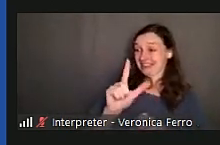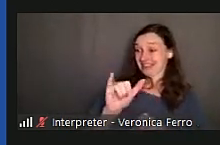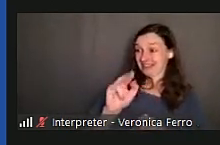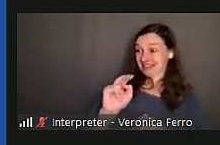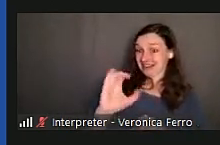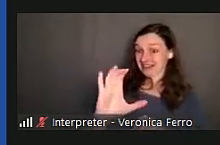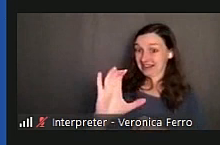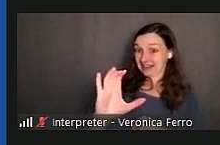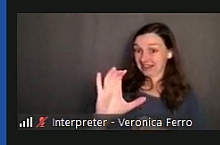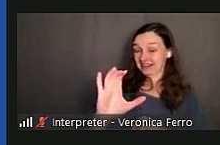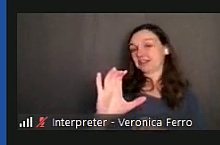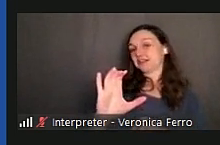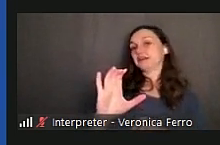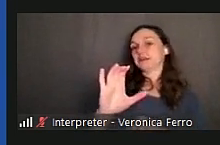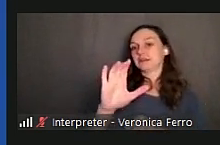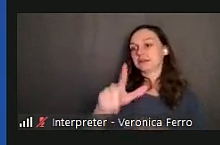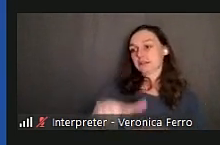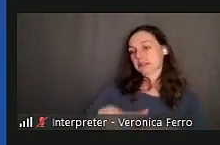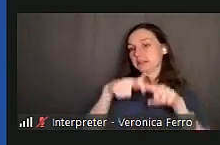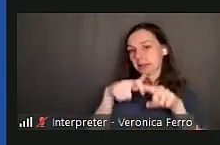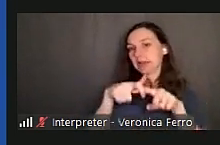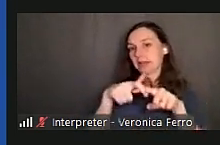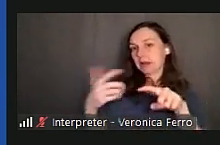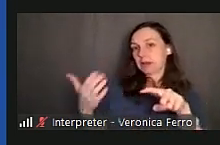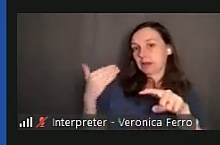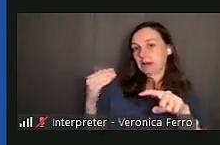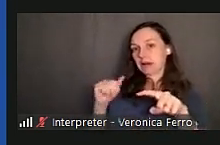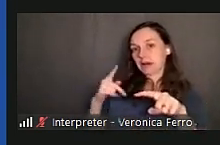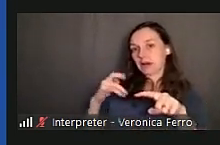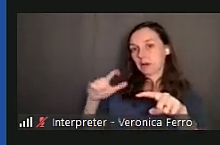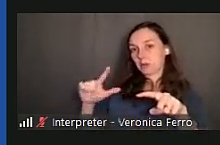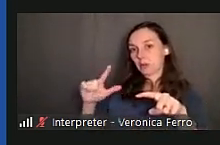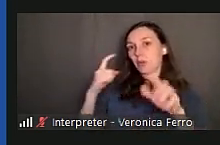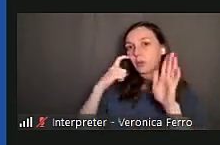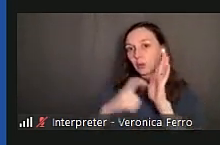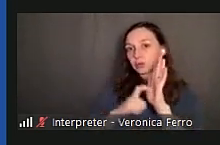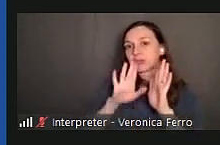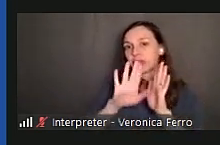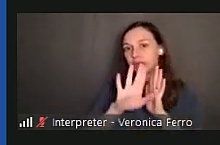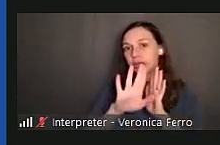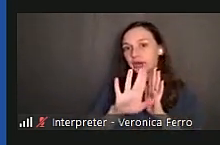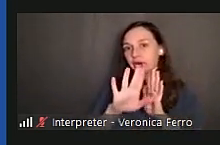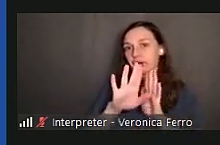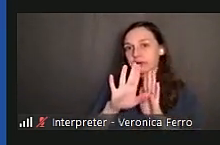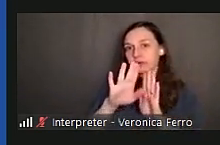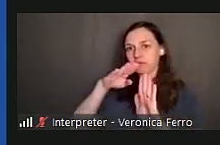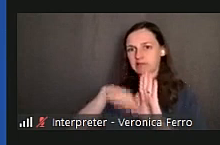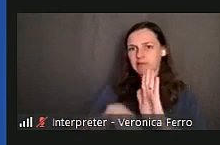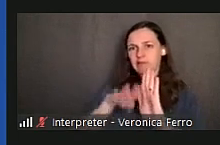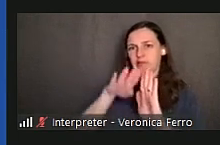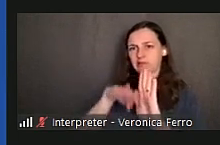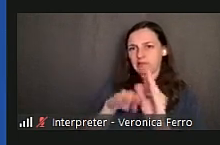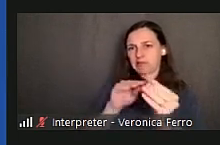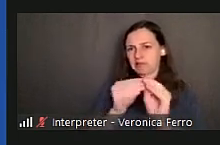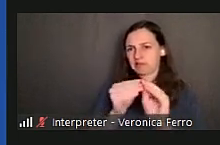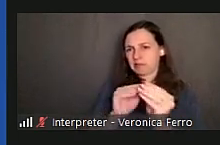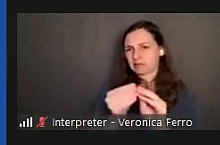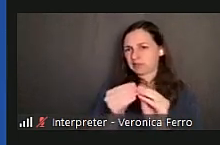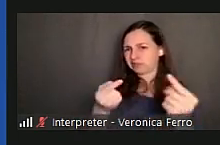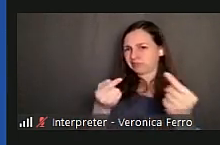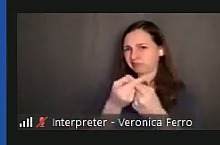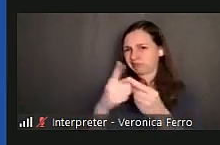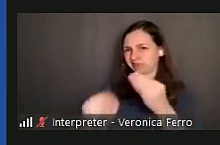after the irregularities in their vaccine administration was identified. We conducted